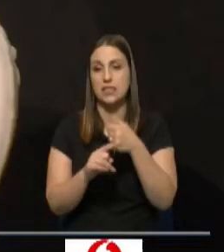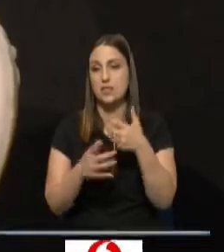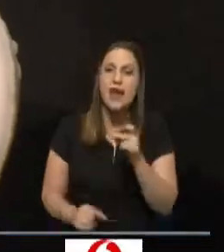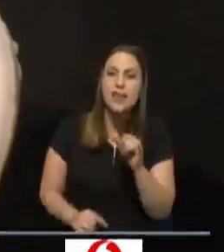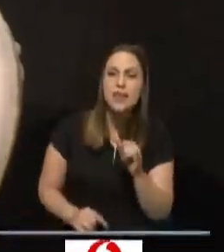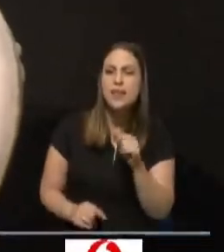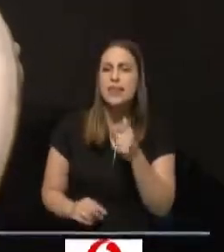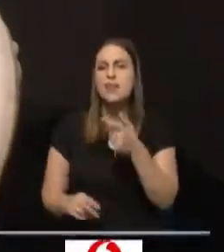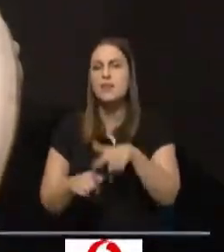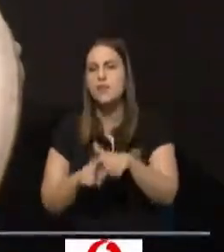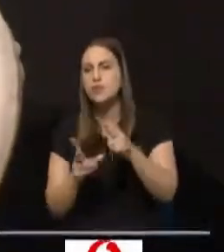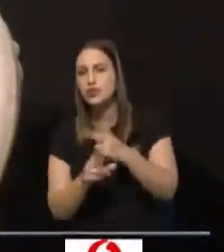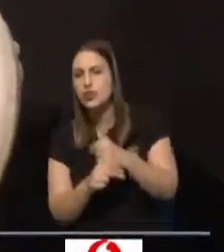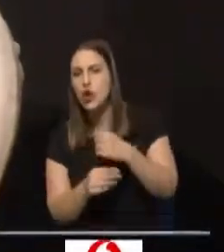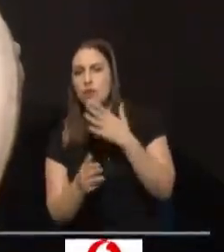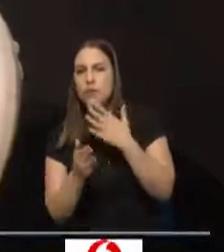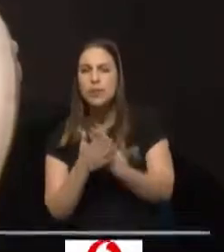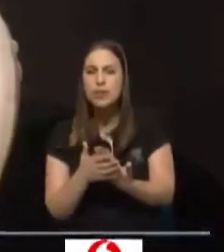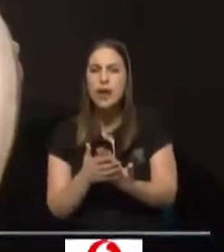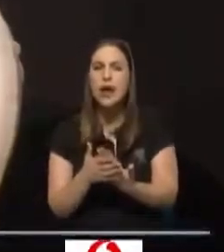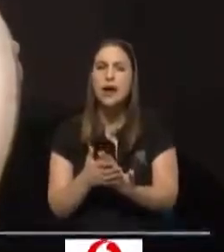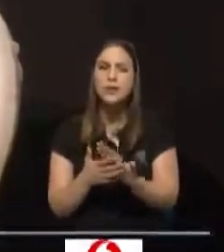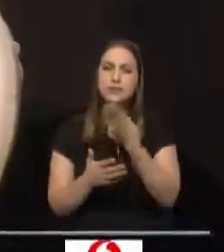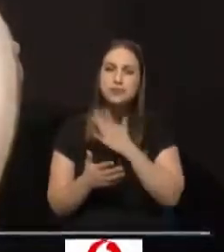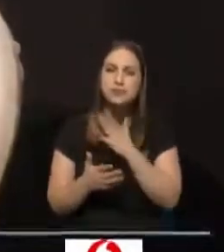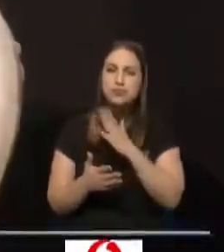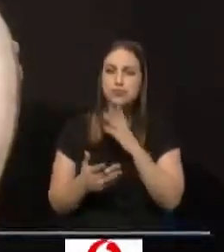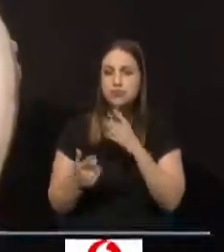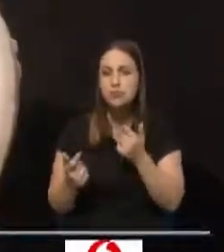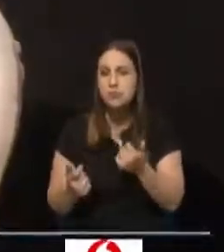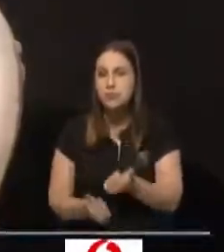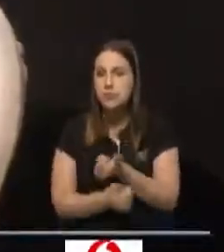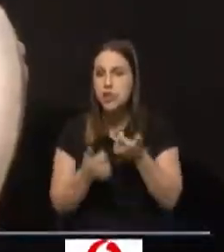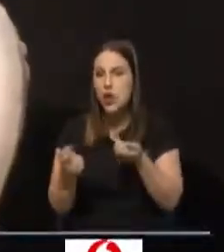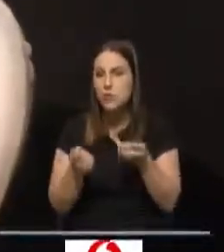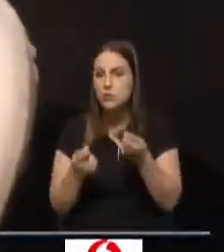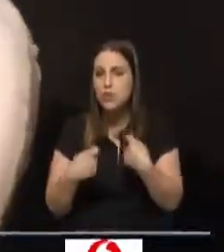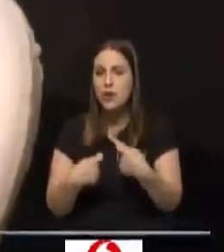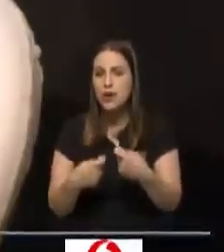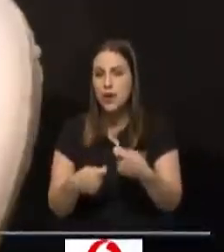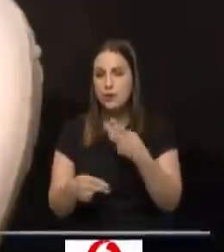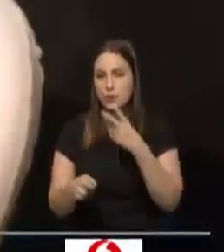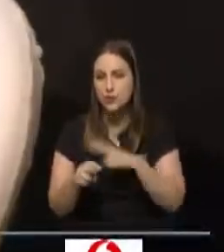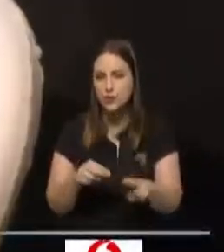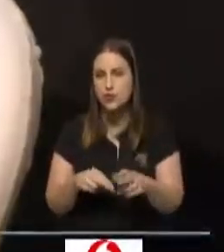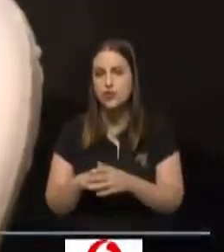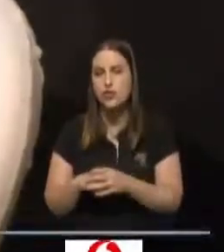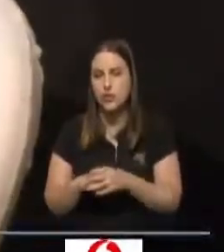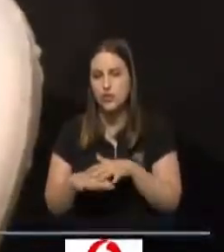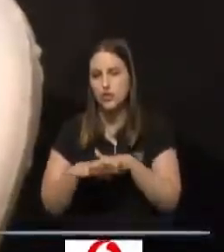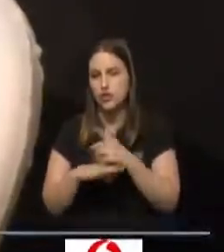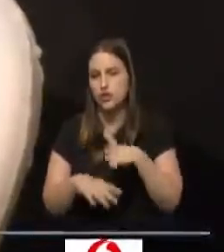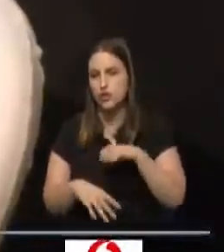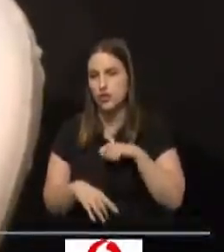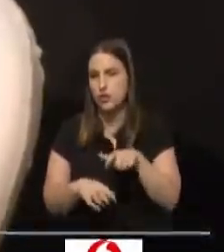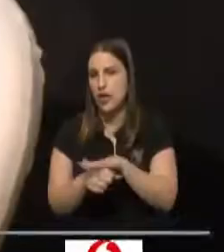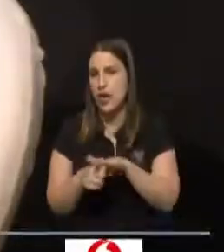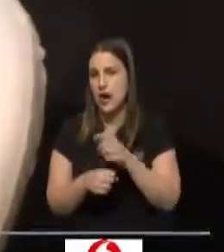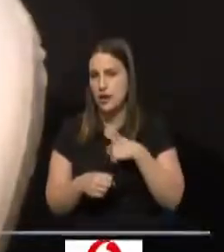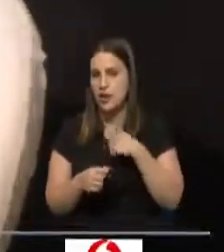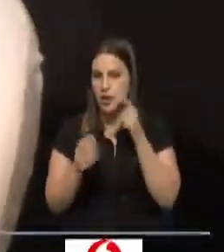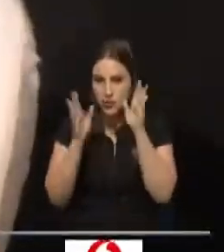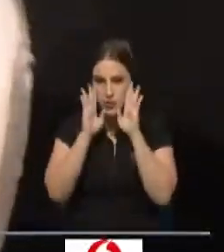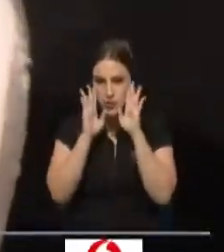that is in terms of consumption. There are tools that will allow for an efficient use of the